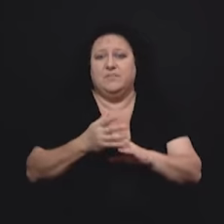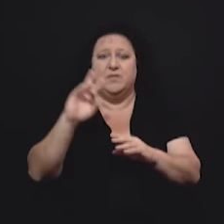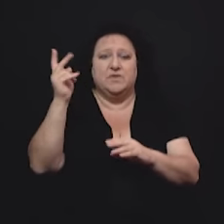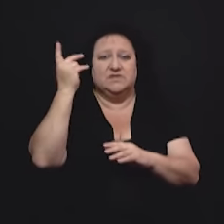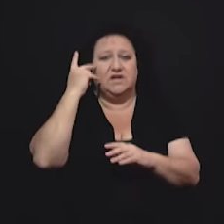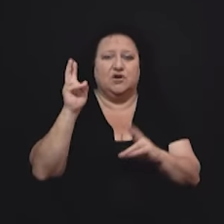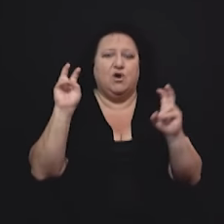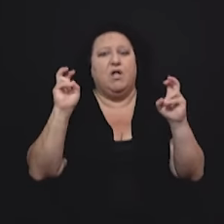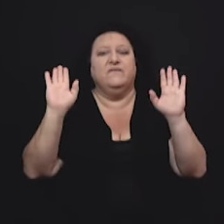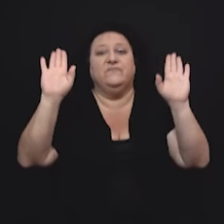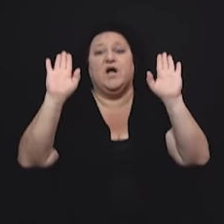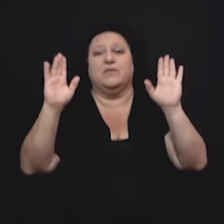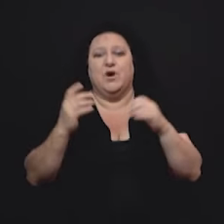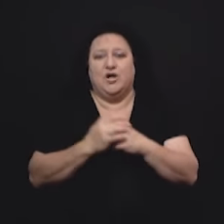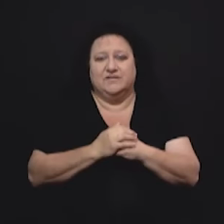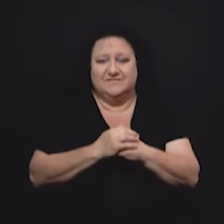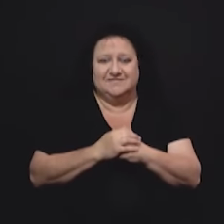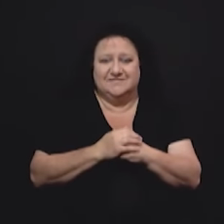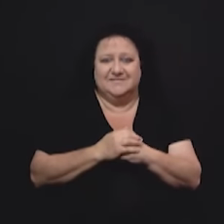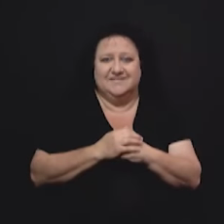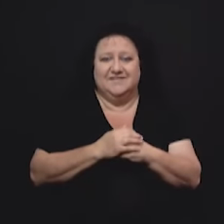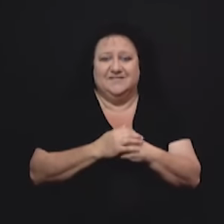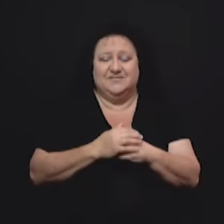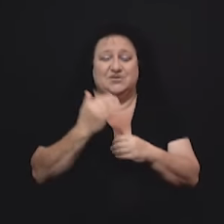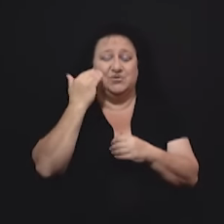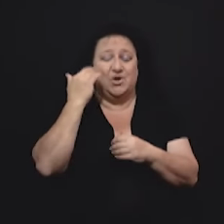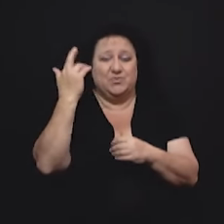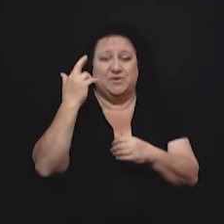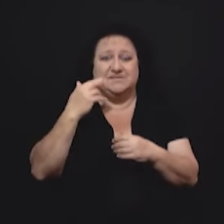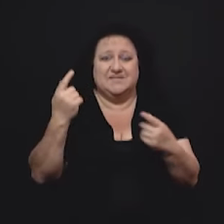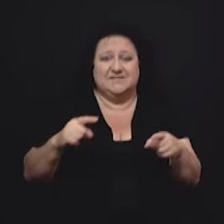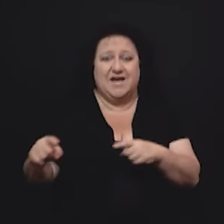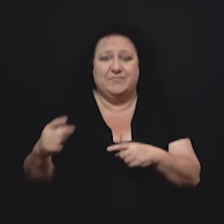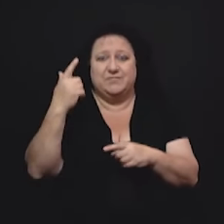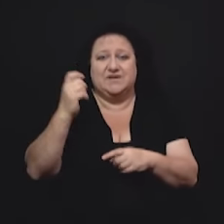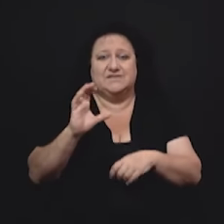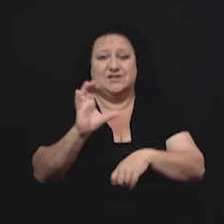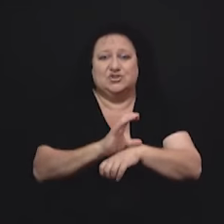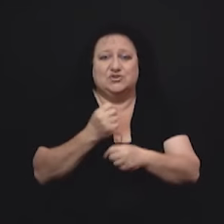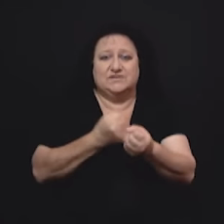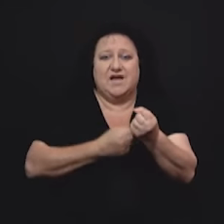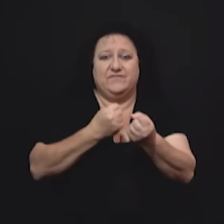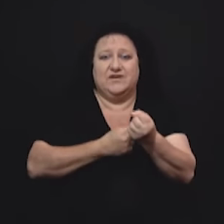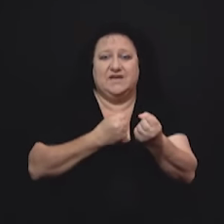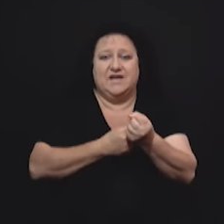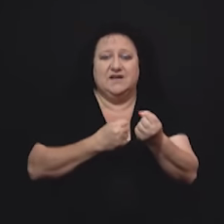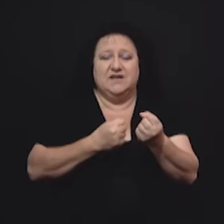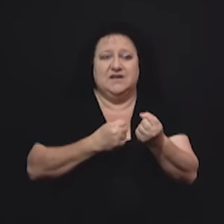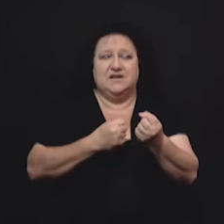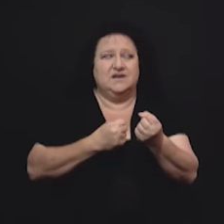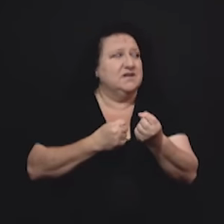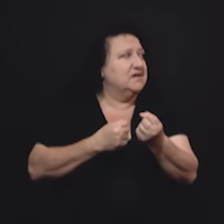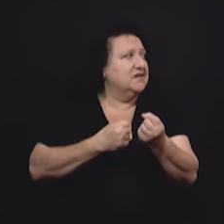You want to know why this has turned into a political volleyball? Because the church has abdicated its responsibility to do the very thing that God